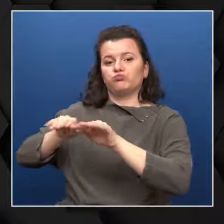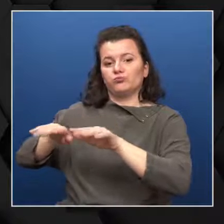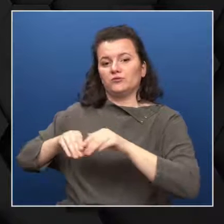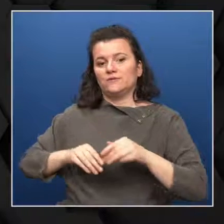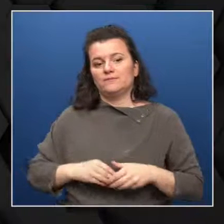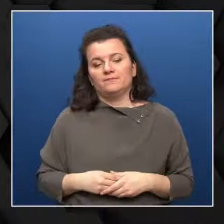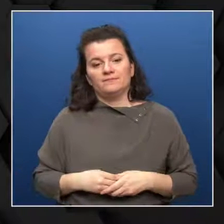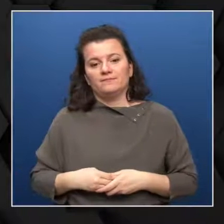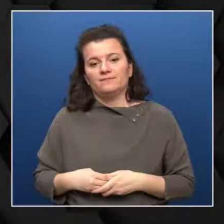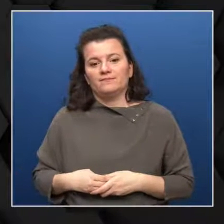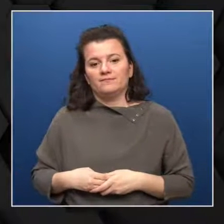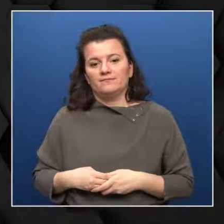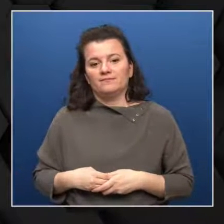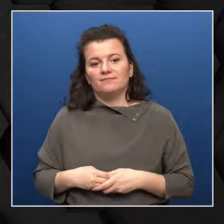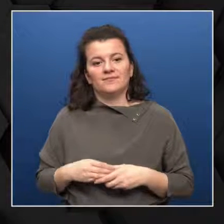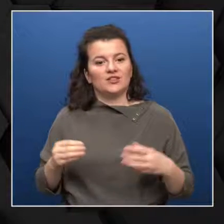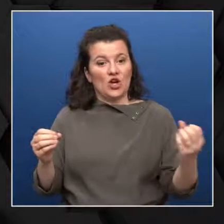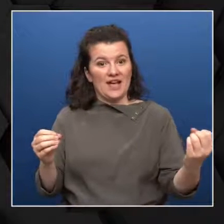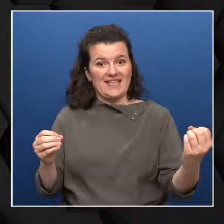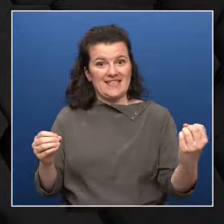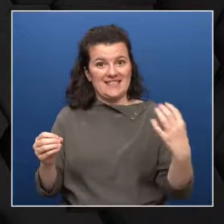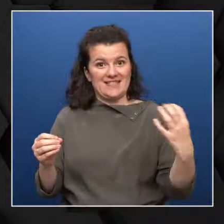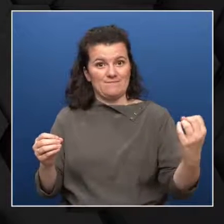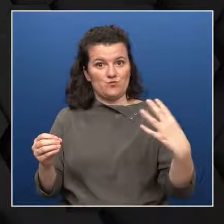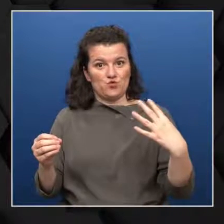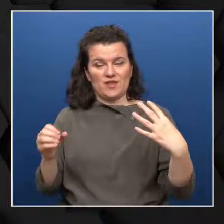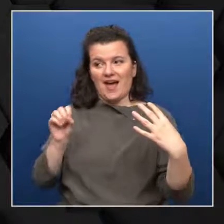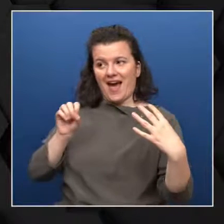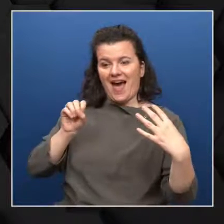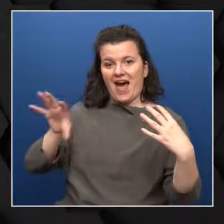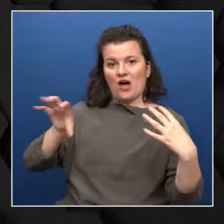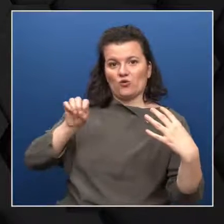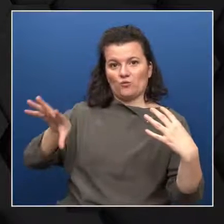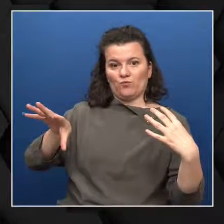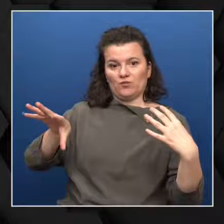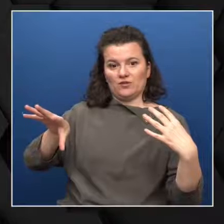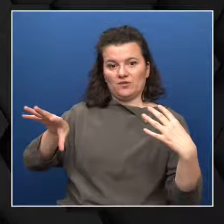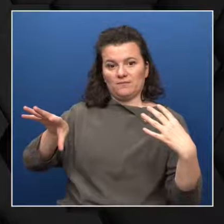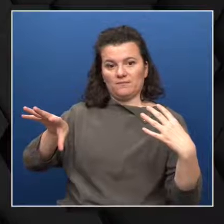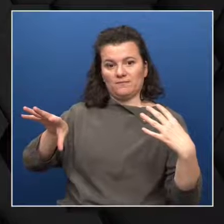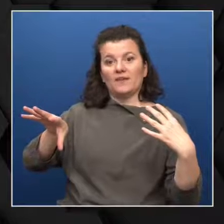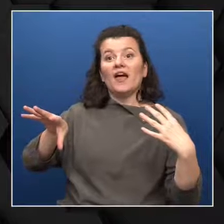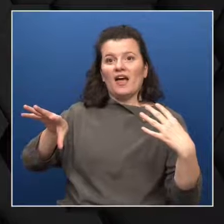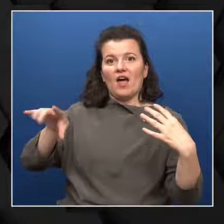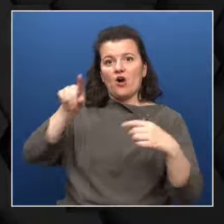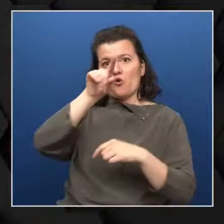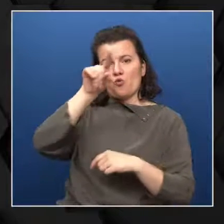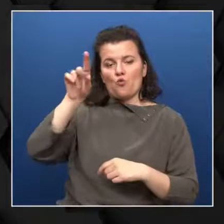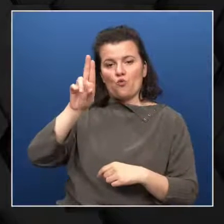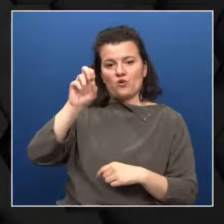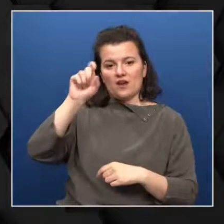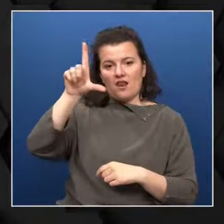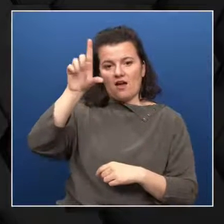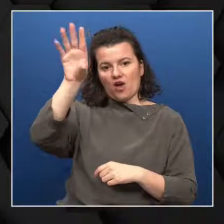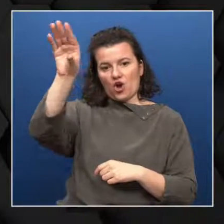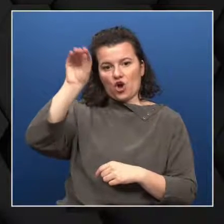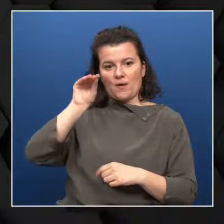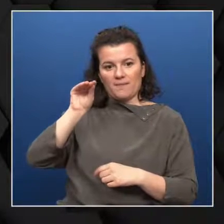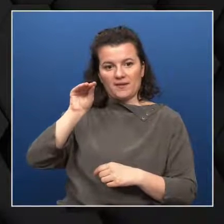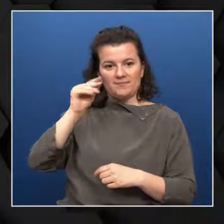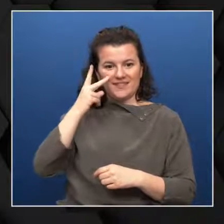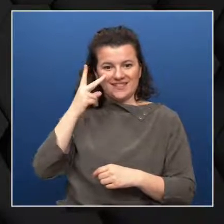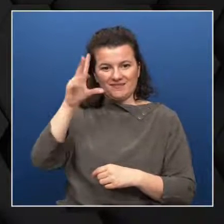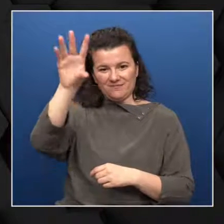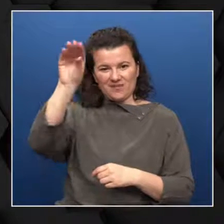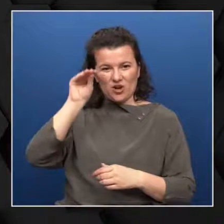So this is the input, here is the output. So I can copy the URL. Oh, then you can just put it in.